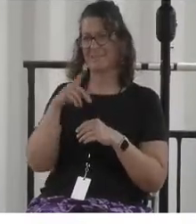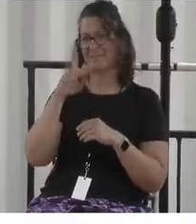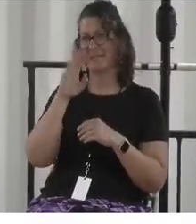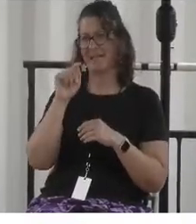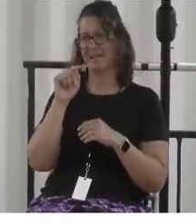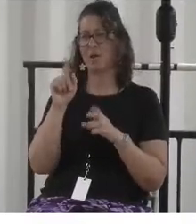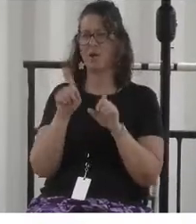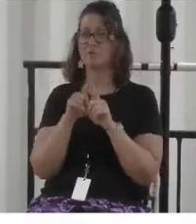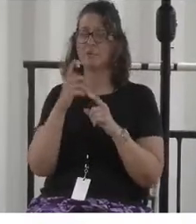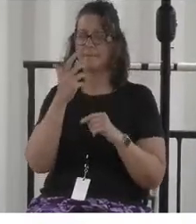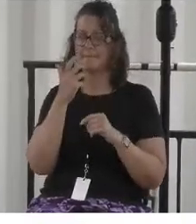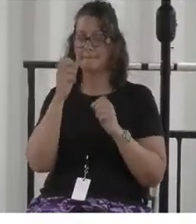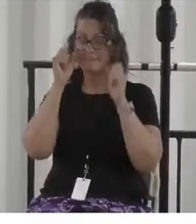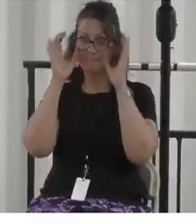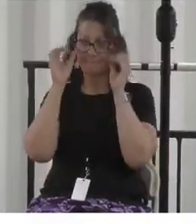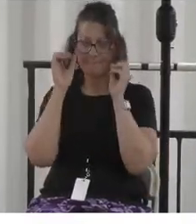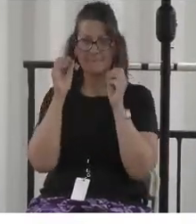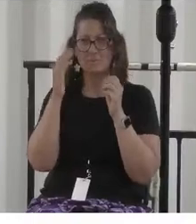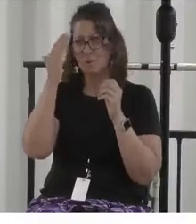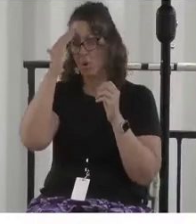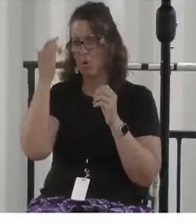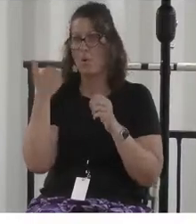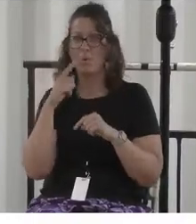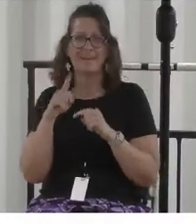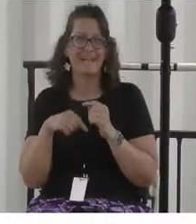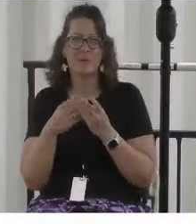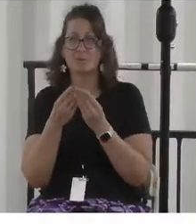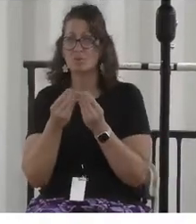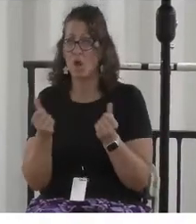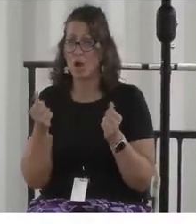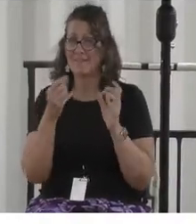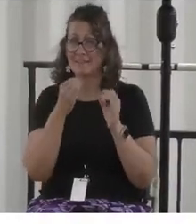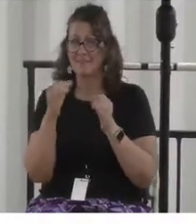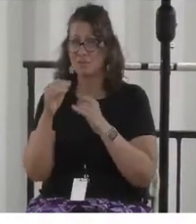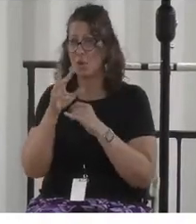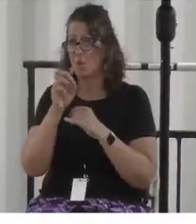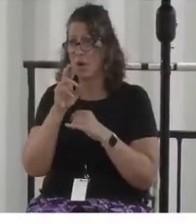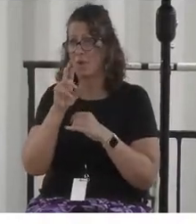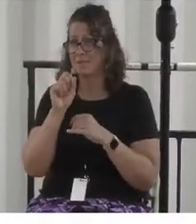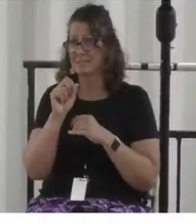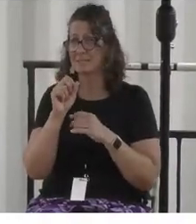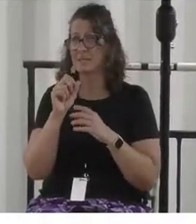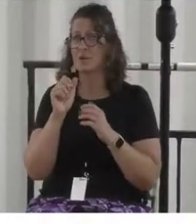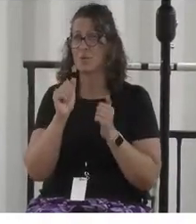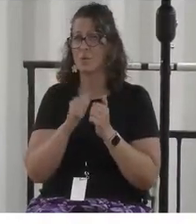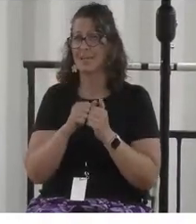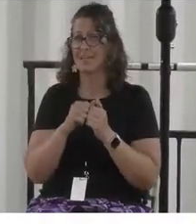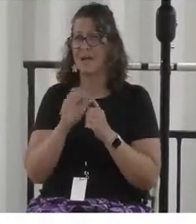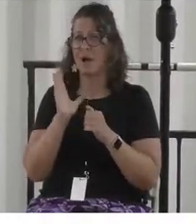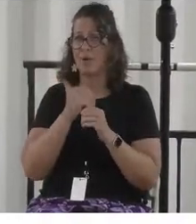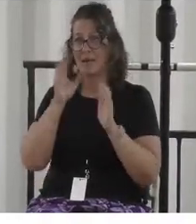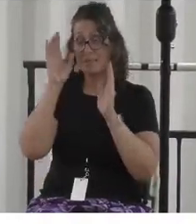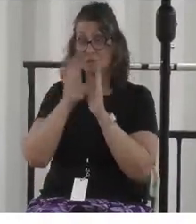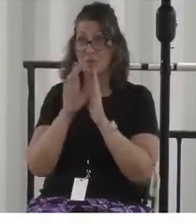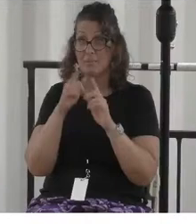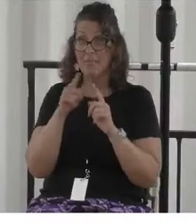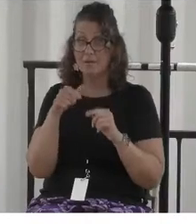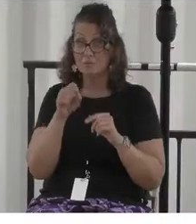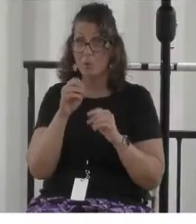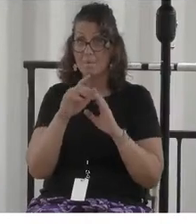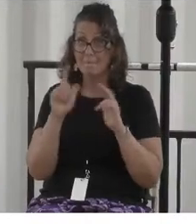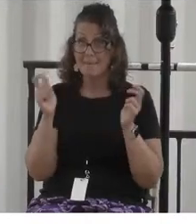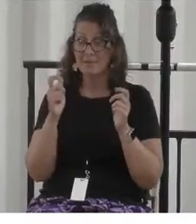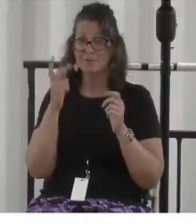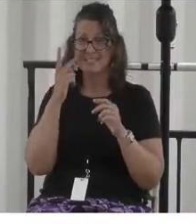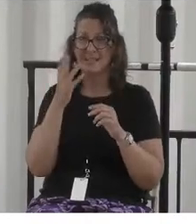also just blown away to know that we can't resolve individual walruses with our imagery, but walruses are so big that you can see the color